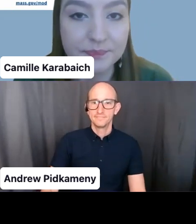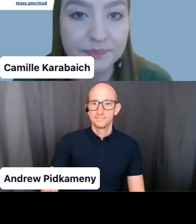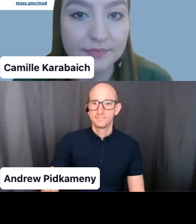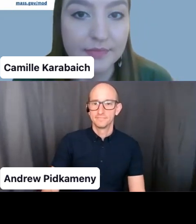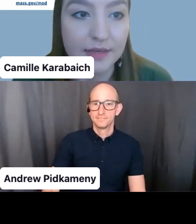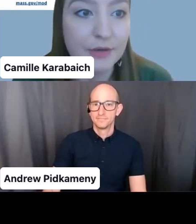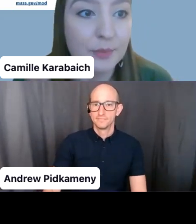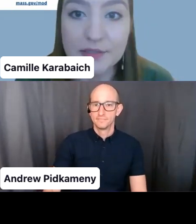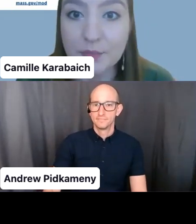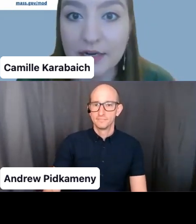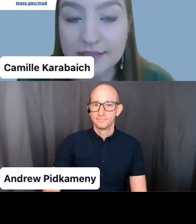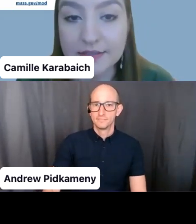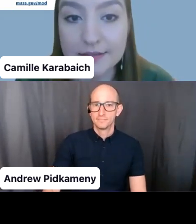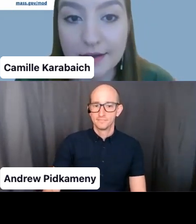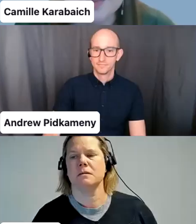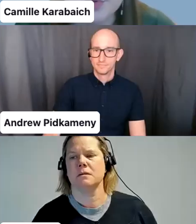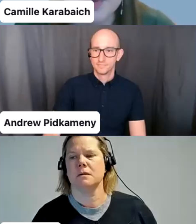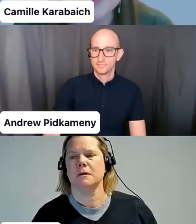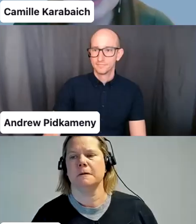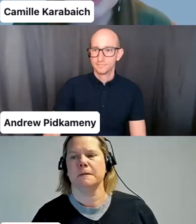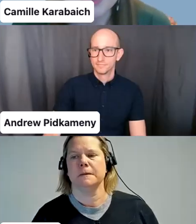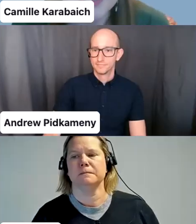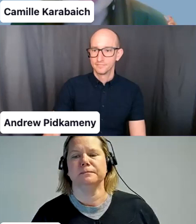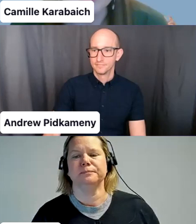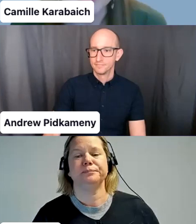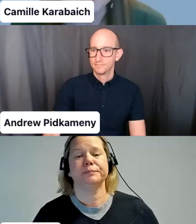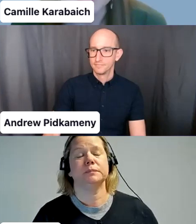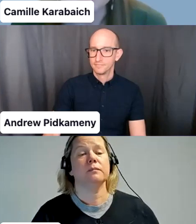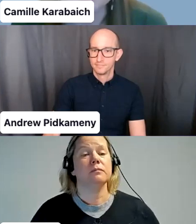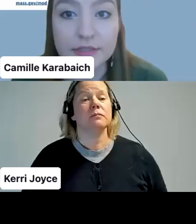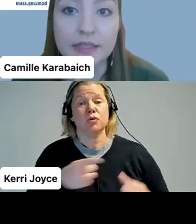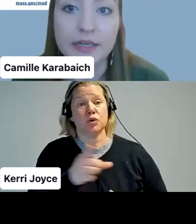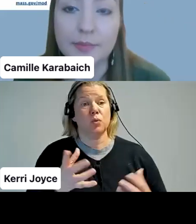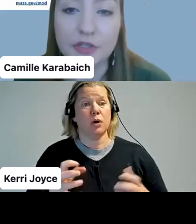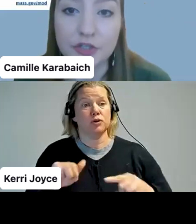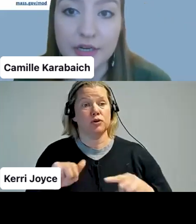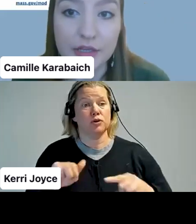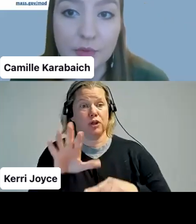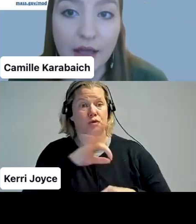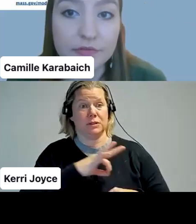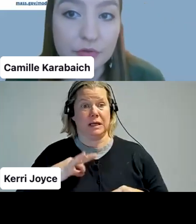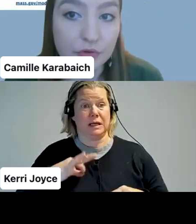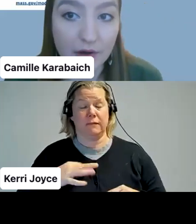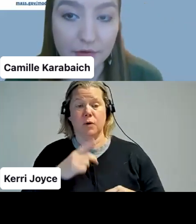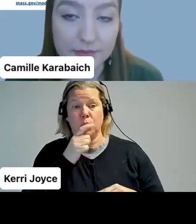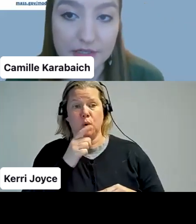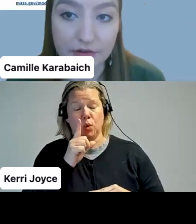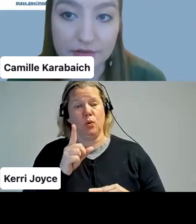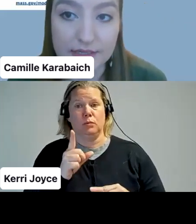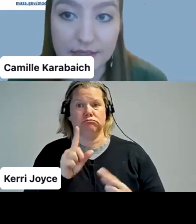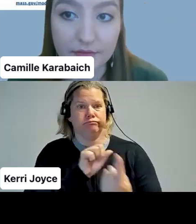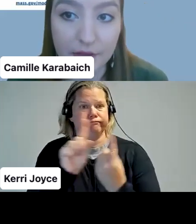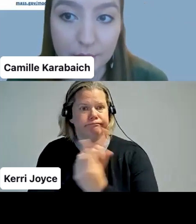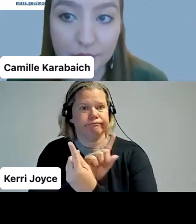So best practices. You want to start by training your frontline staff ensuring that you have neutral reference